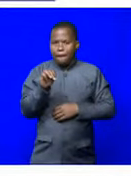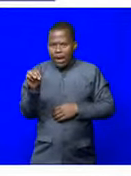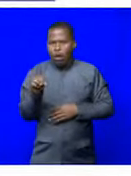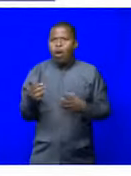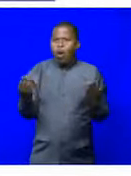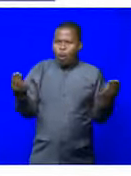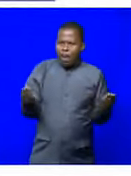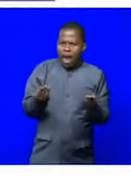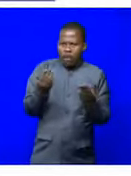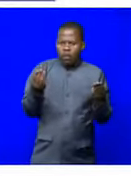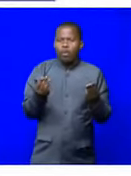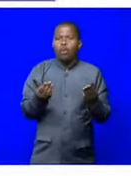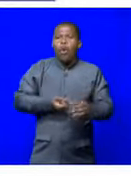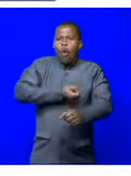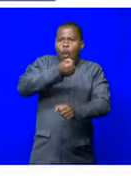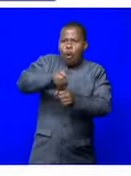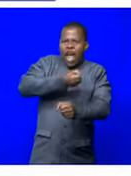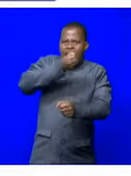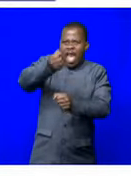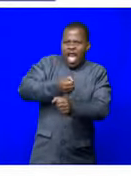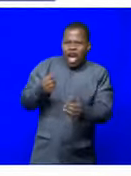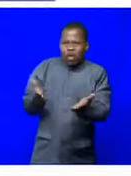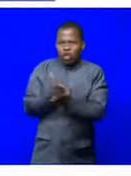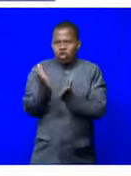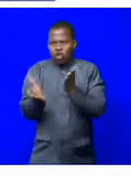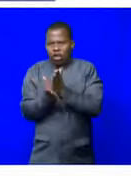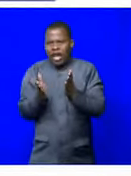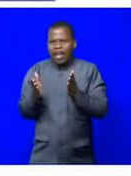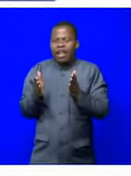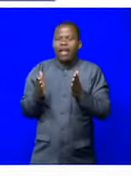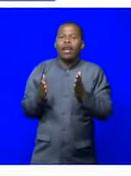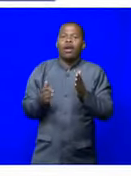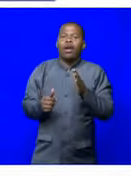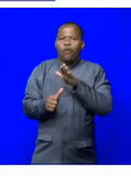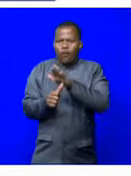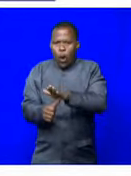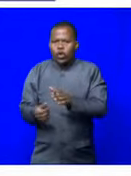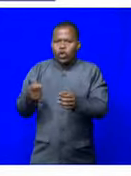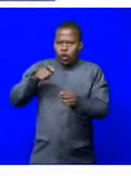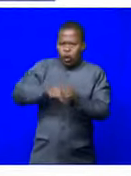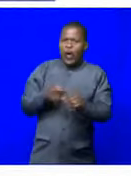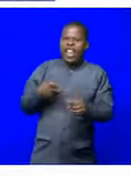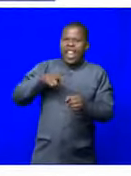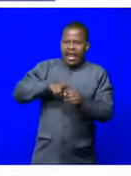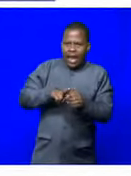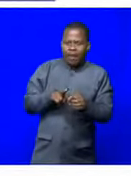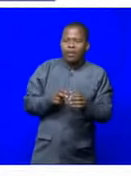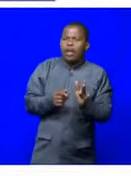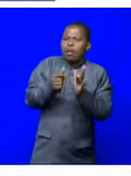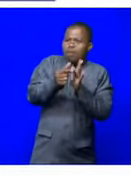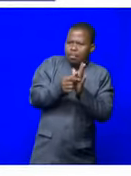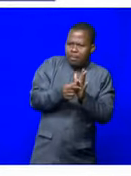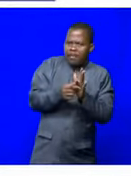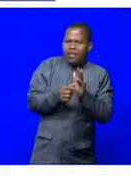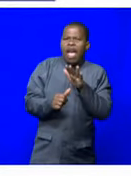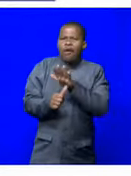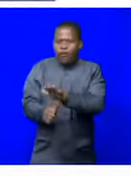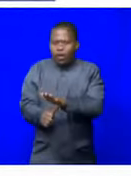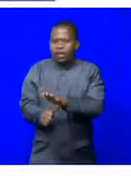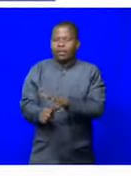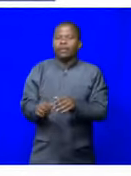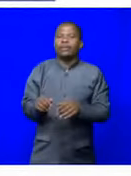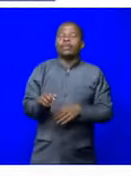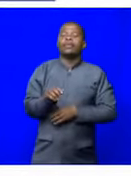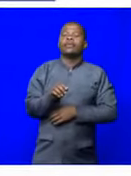labafucelwe emisebentini lengalungi. Kanti labangeniswe emishadweni ngaphandle kokube bavume batigidzi letingemashumi